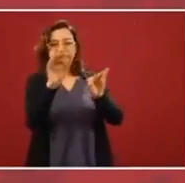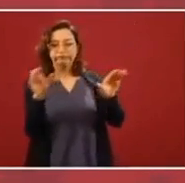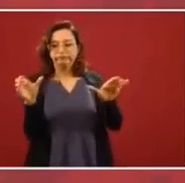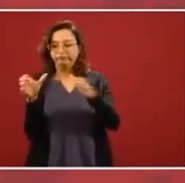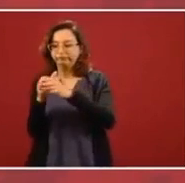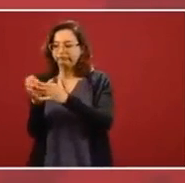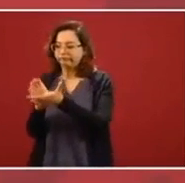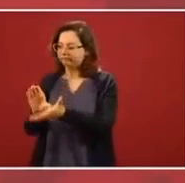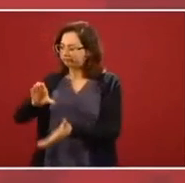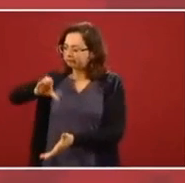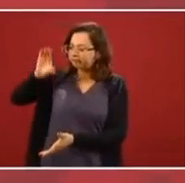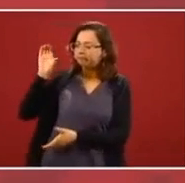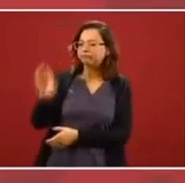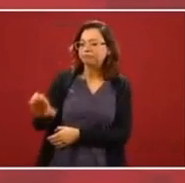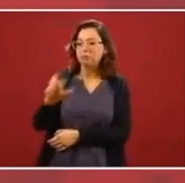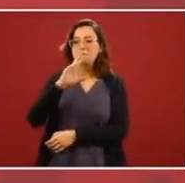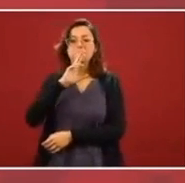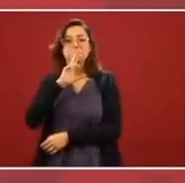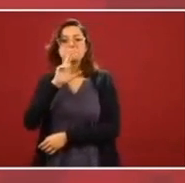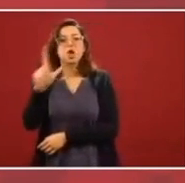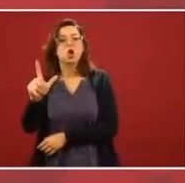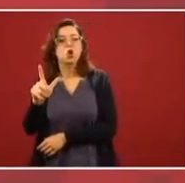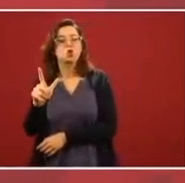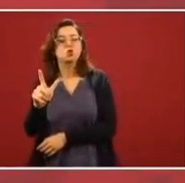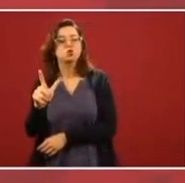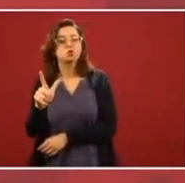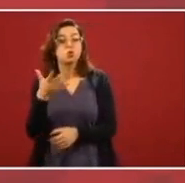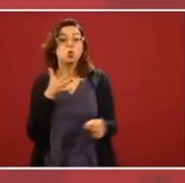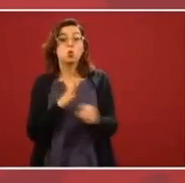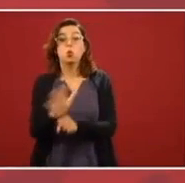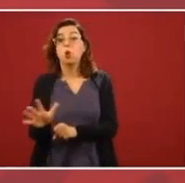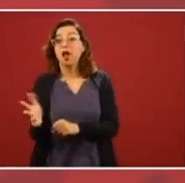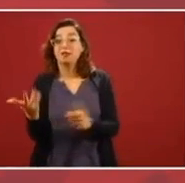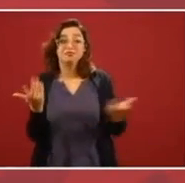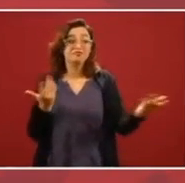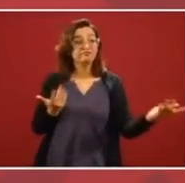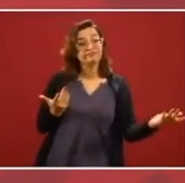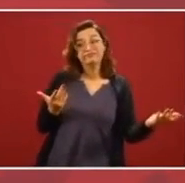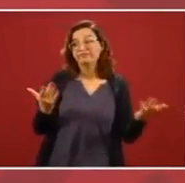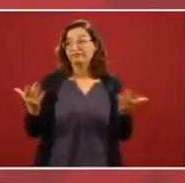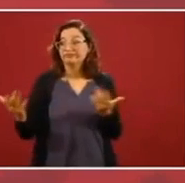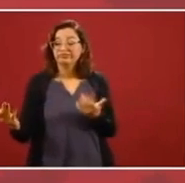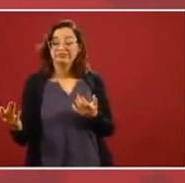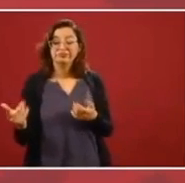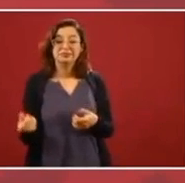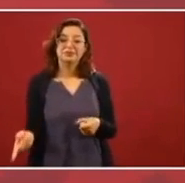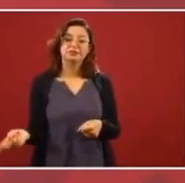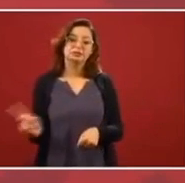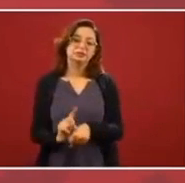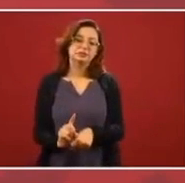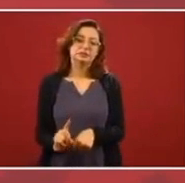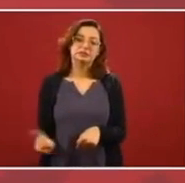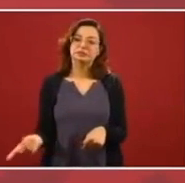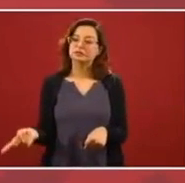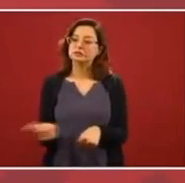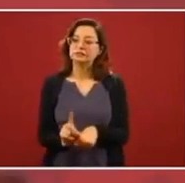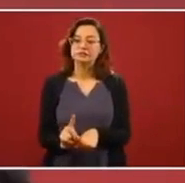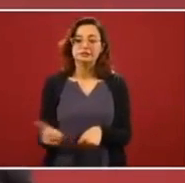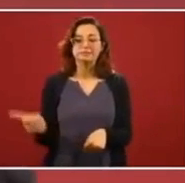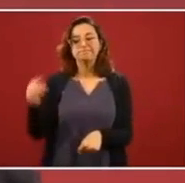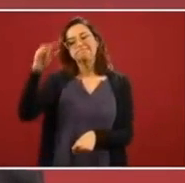little bit, but better. Esto es lo que todos los días That is what nos every